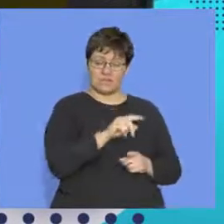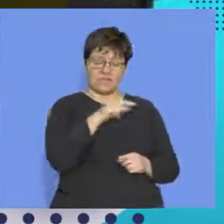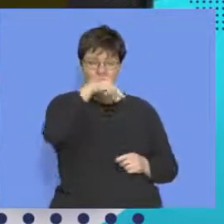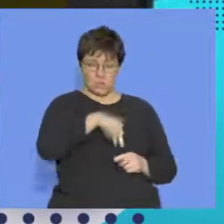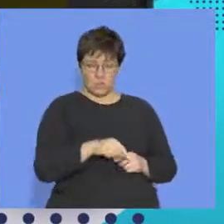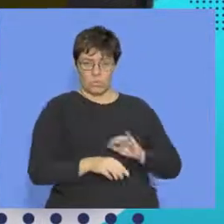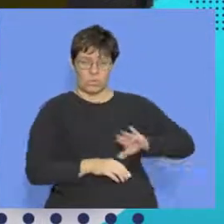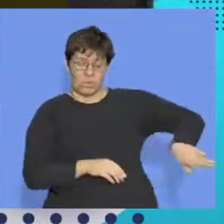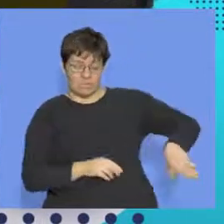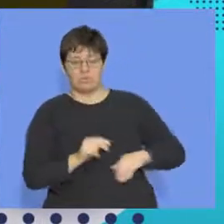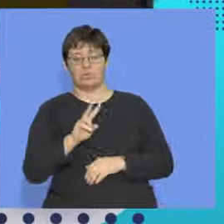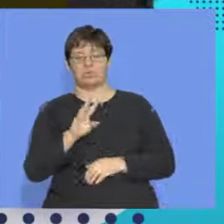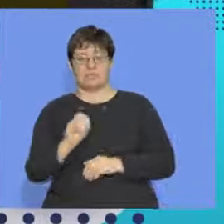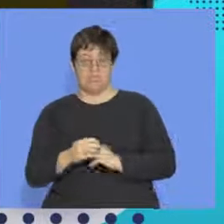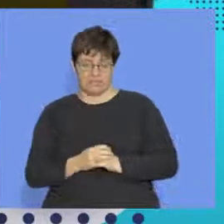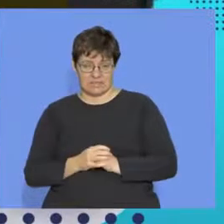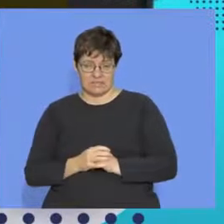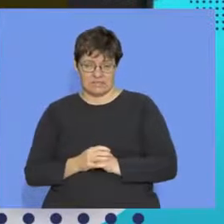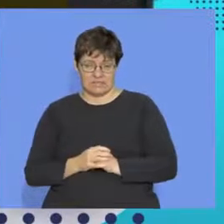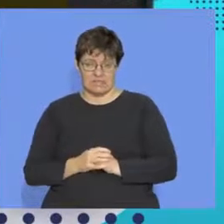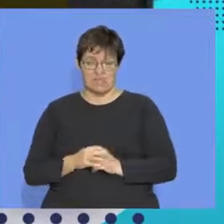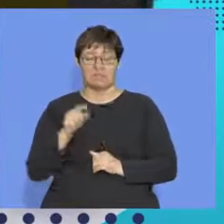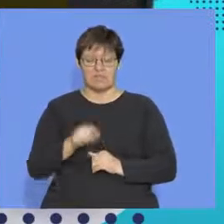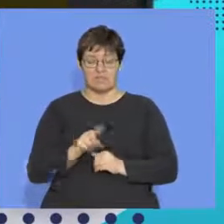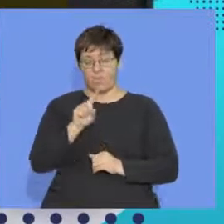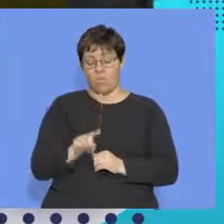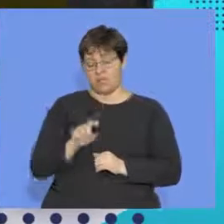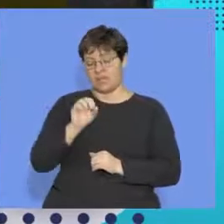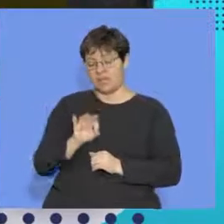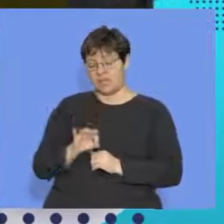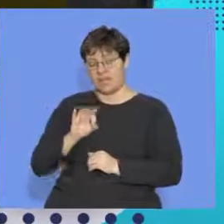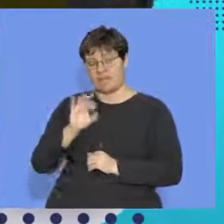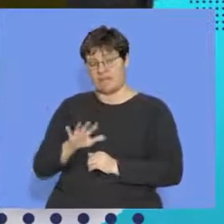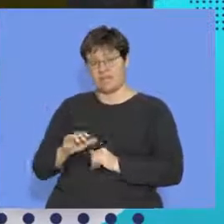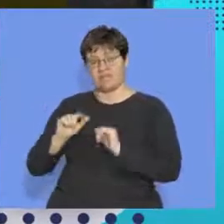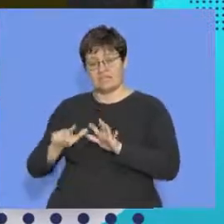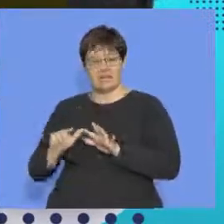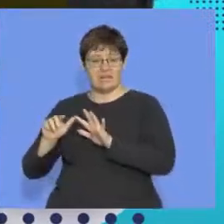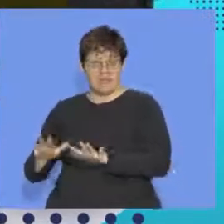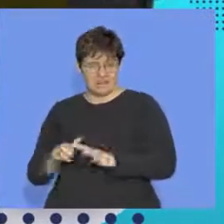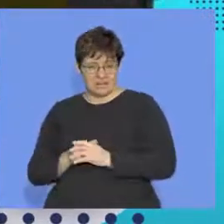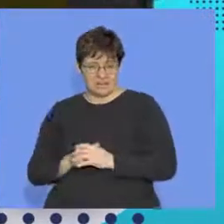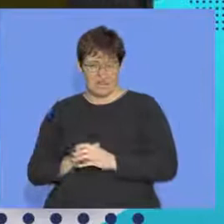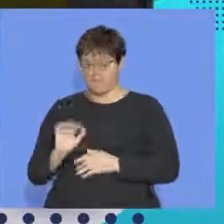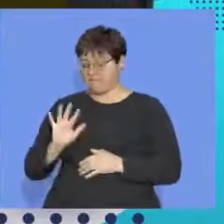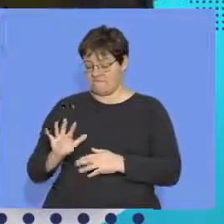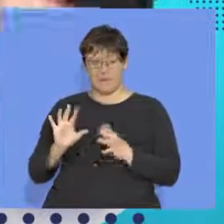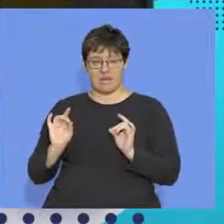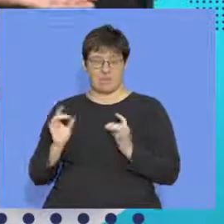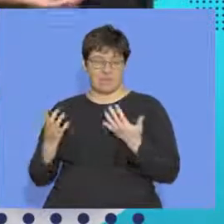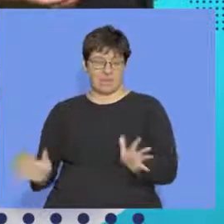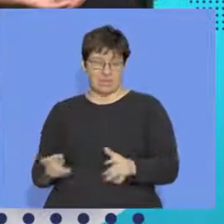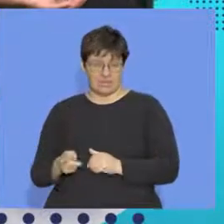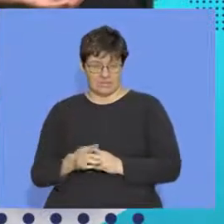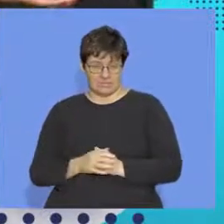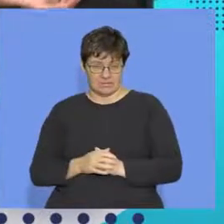vowels and Q, we're left with 20. Odd numbers, we said it's 1, 3, 5, 7, and 9. So we only have 5 odd